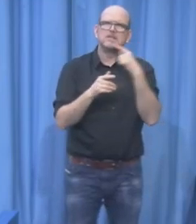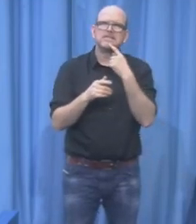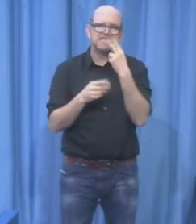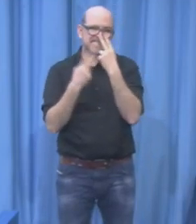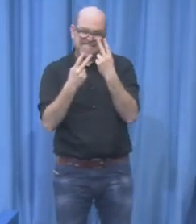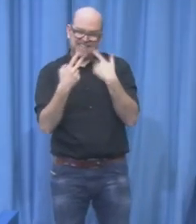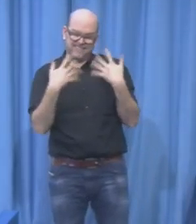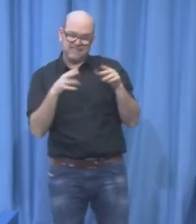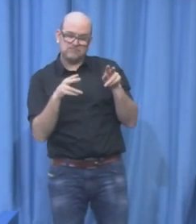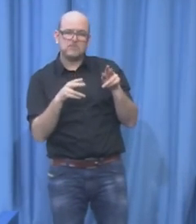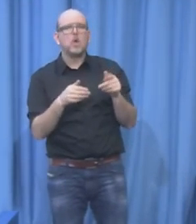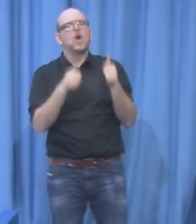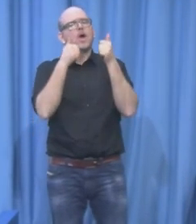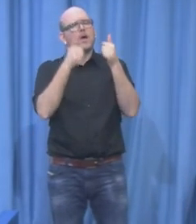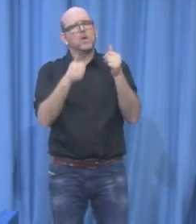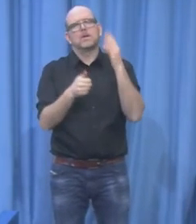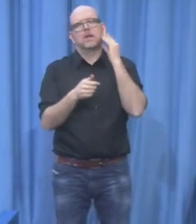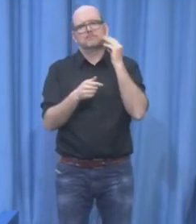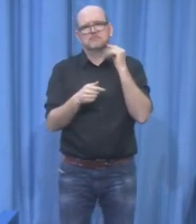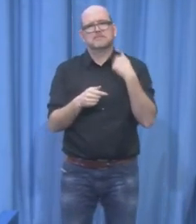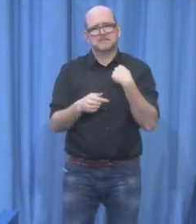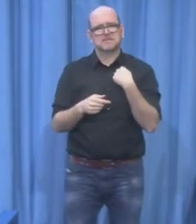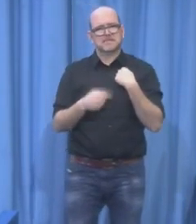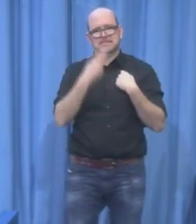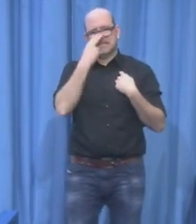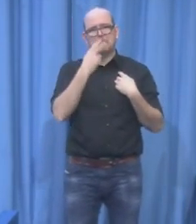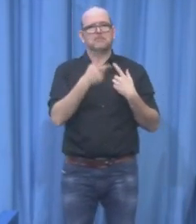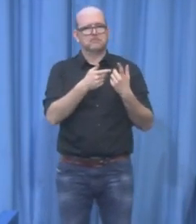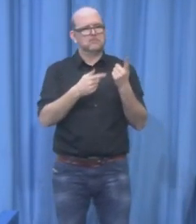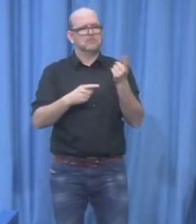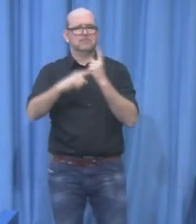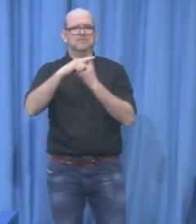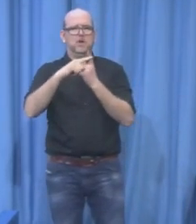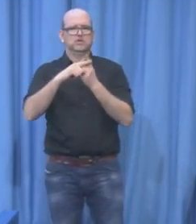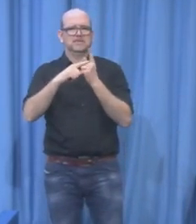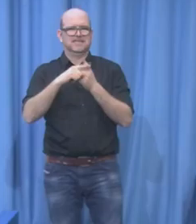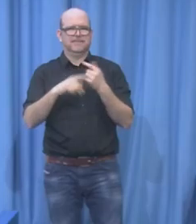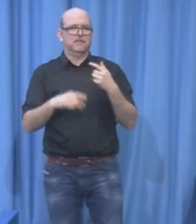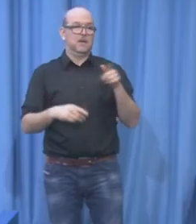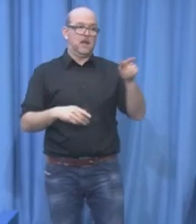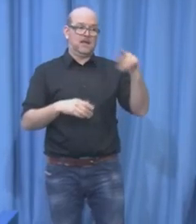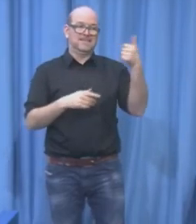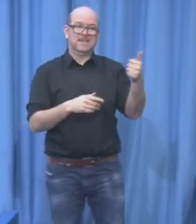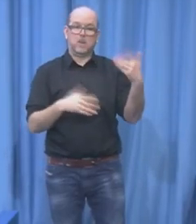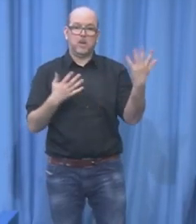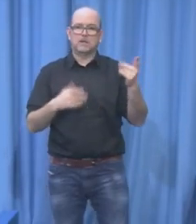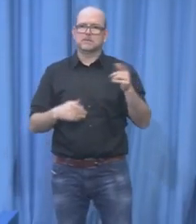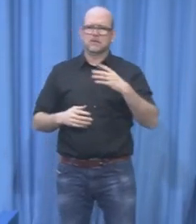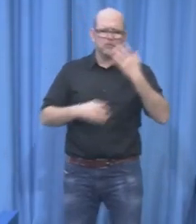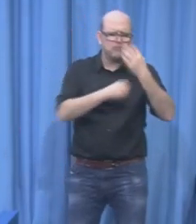can work and I'm going to work. The support for the interns, as I say, we've talked about that. It's an